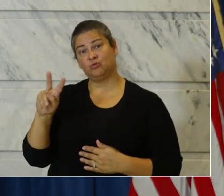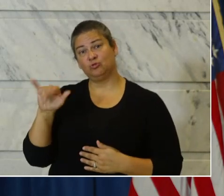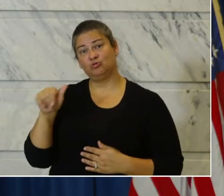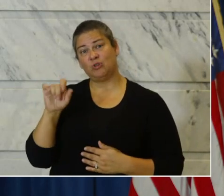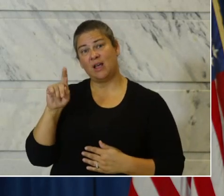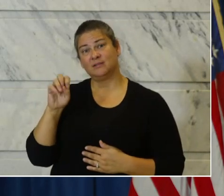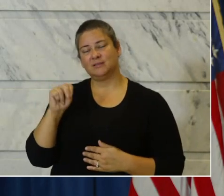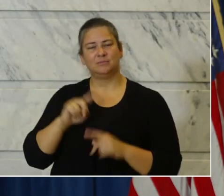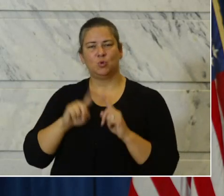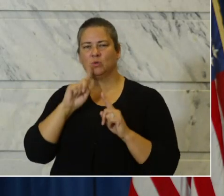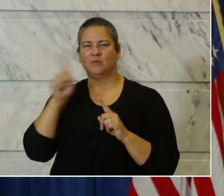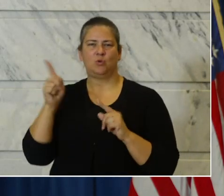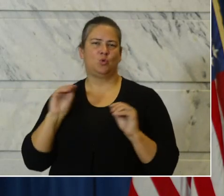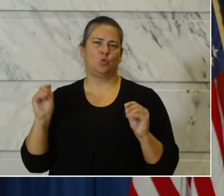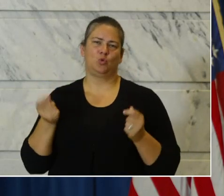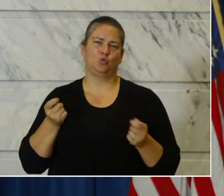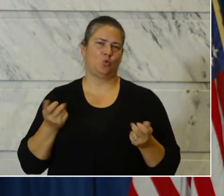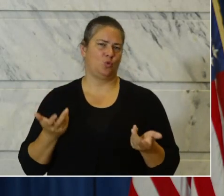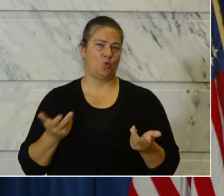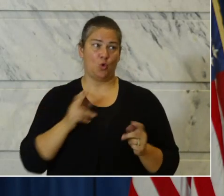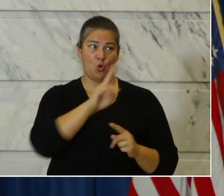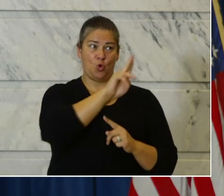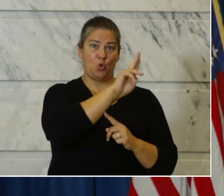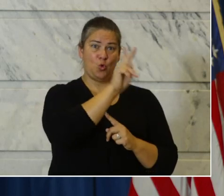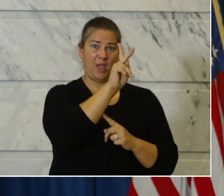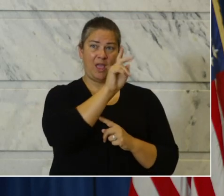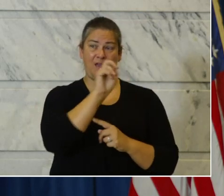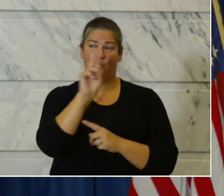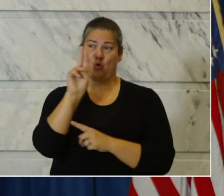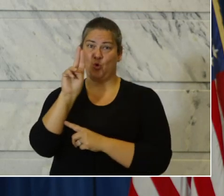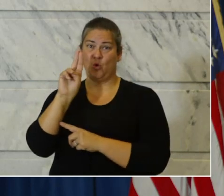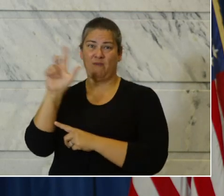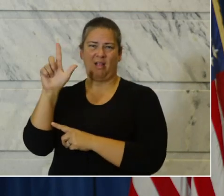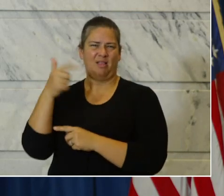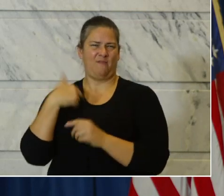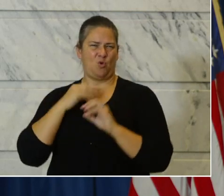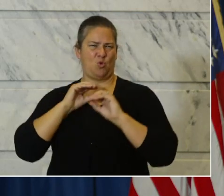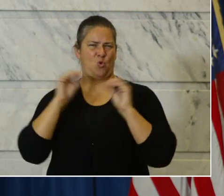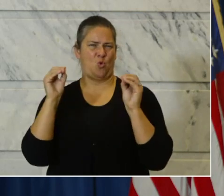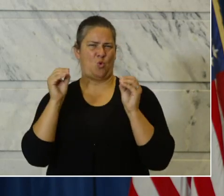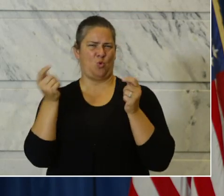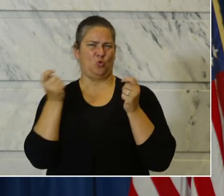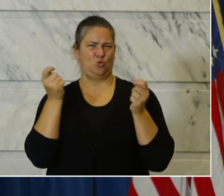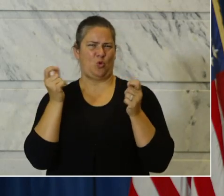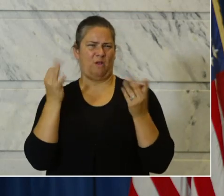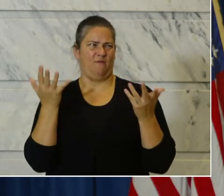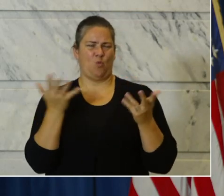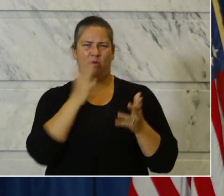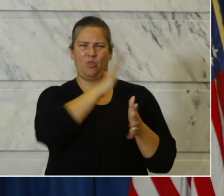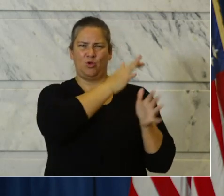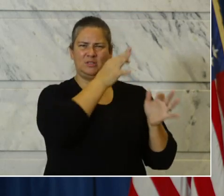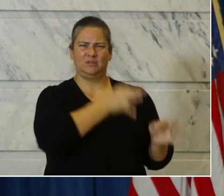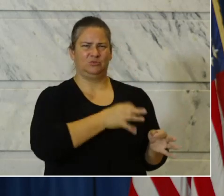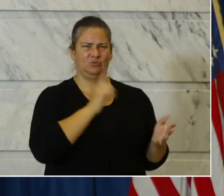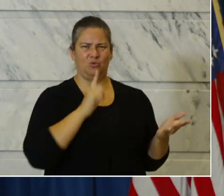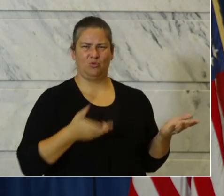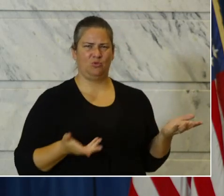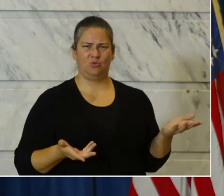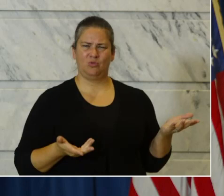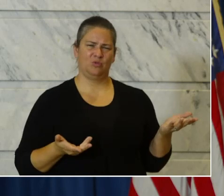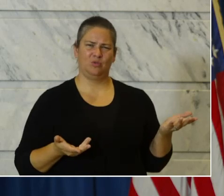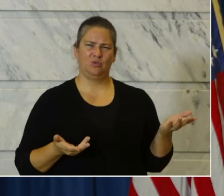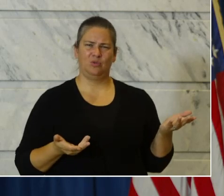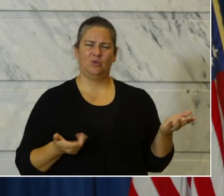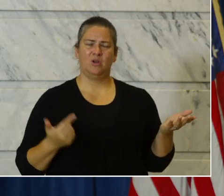have any control, UK or U of L, over what those grand juries, what the grand jury did. I believe